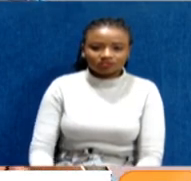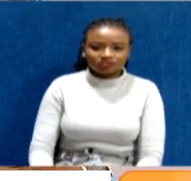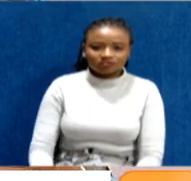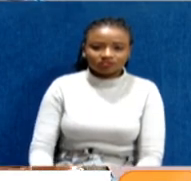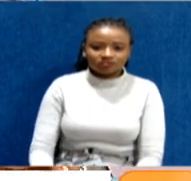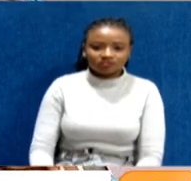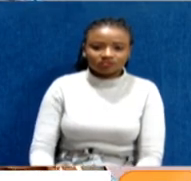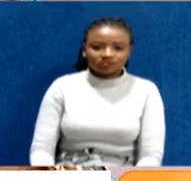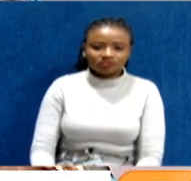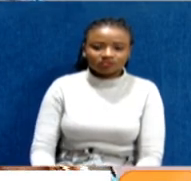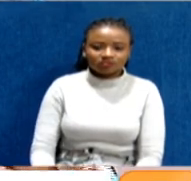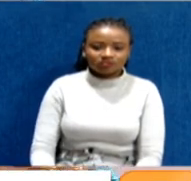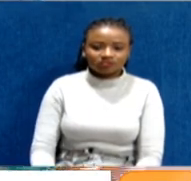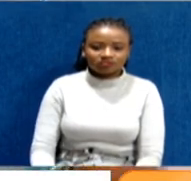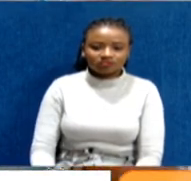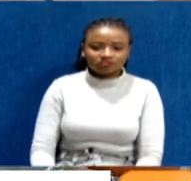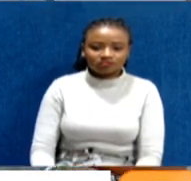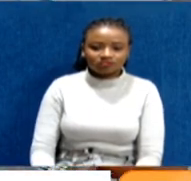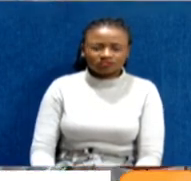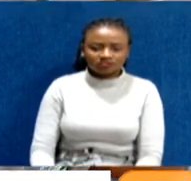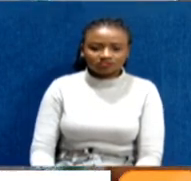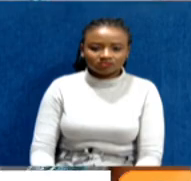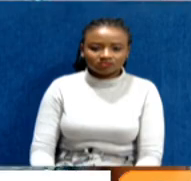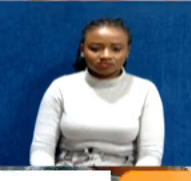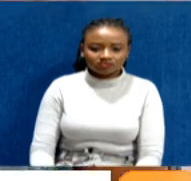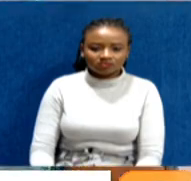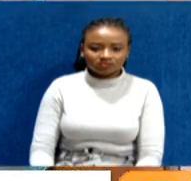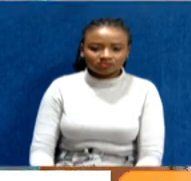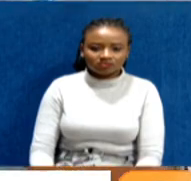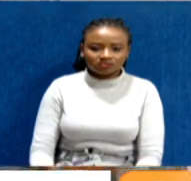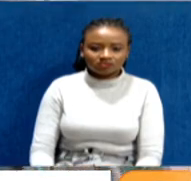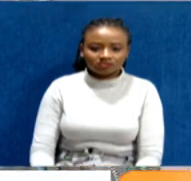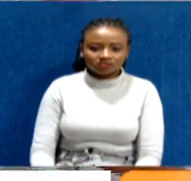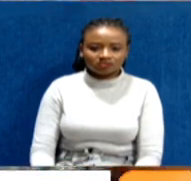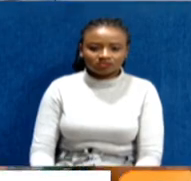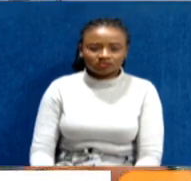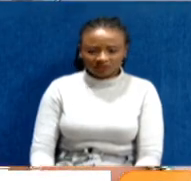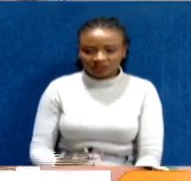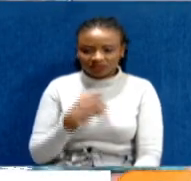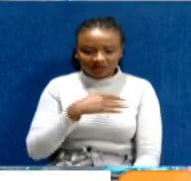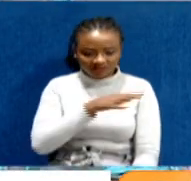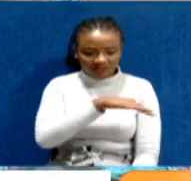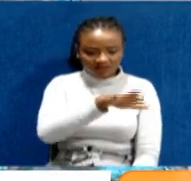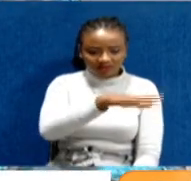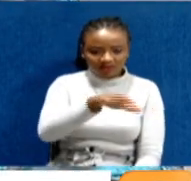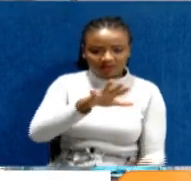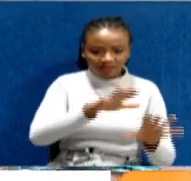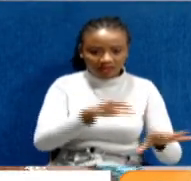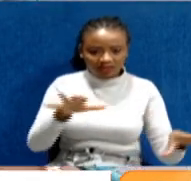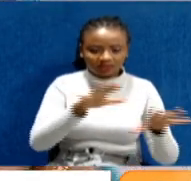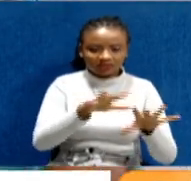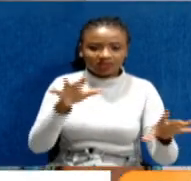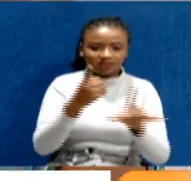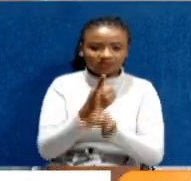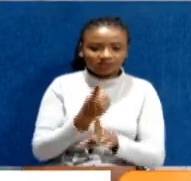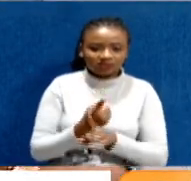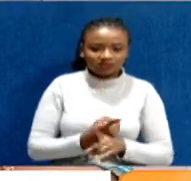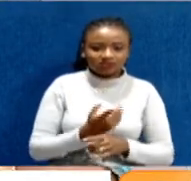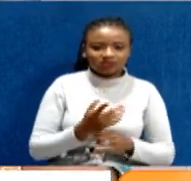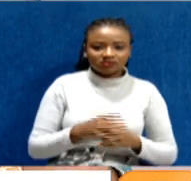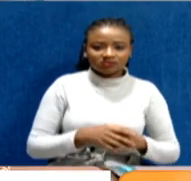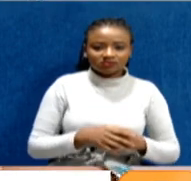Mm. In Kiambu, maybe if I forget, they'll yeah. help me, but yeah. we have all these organic markets everywhere. Okay.